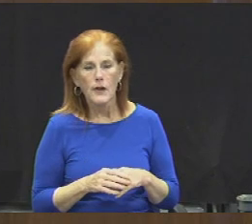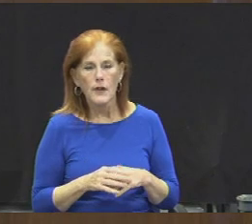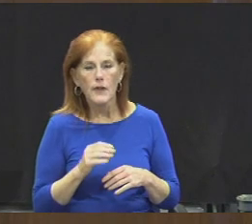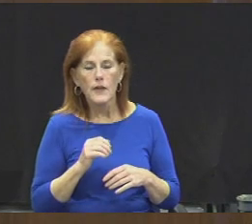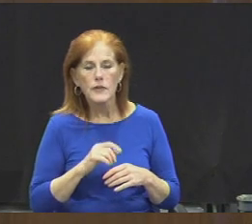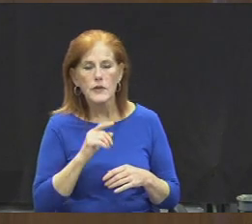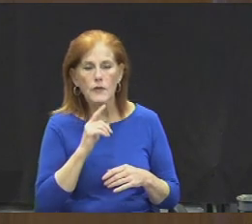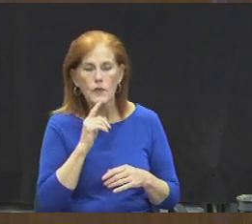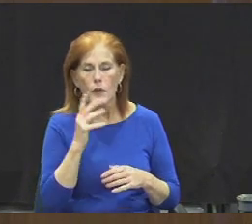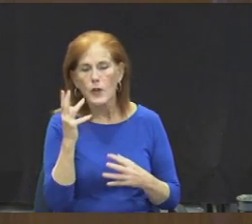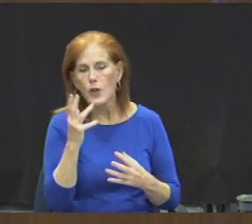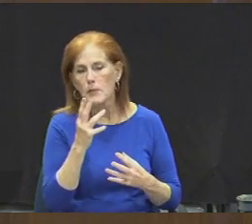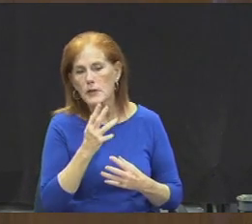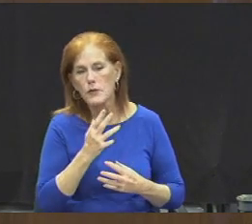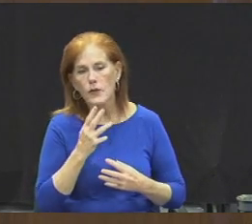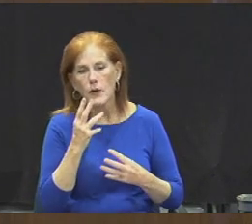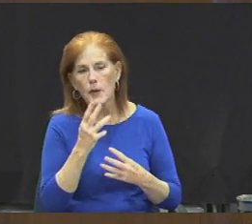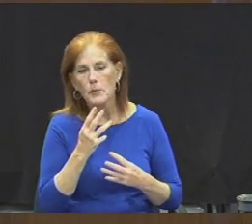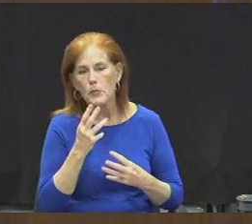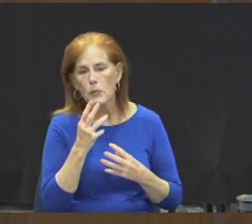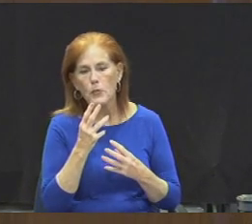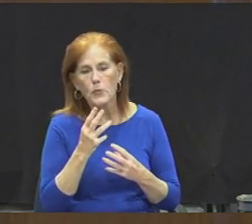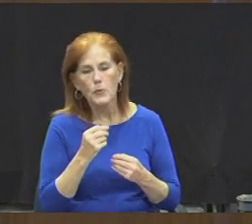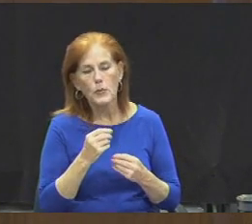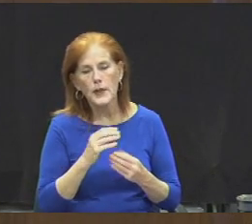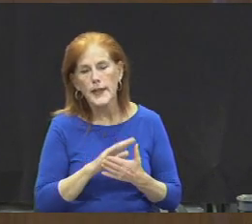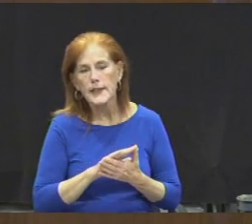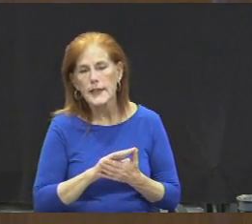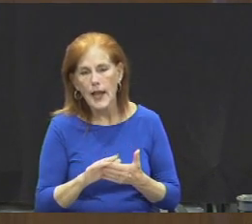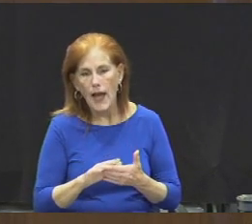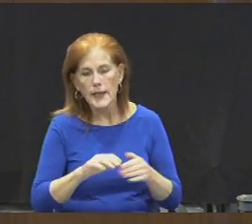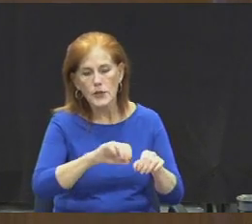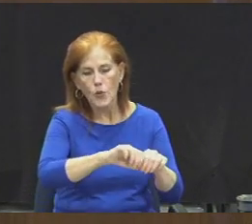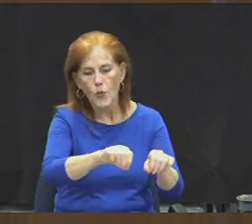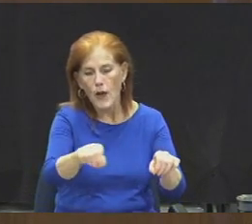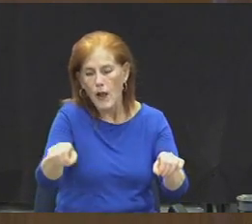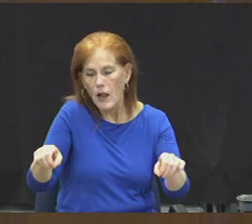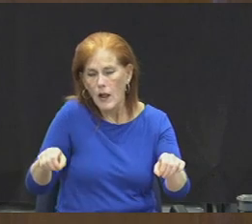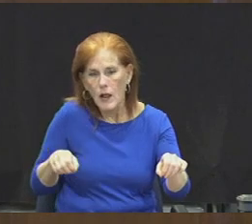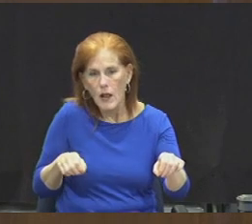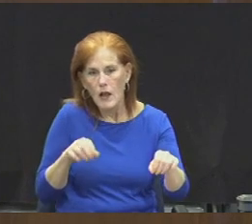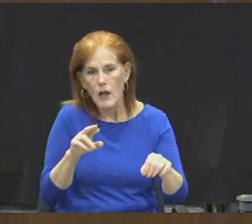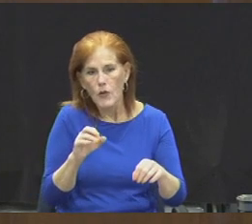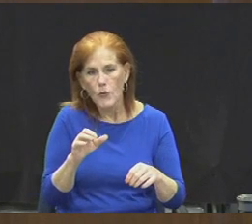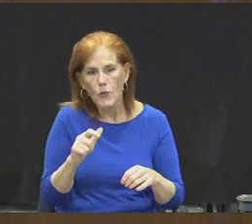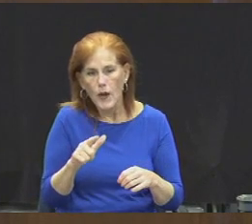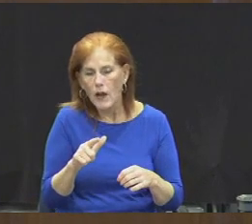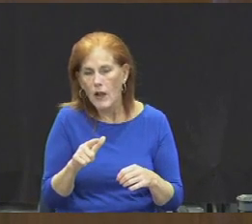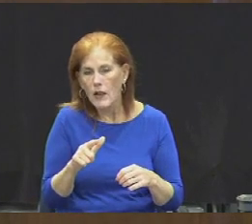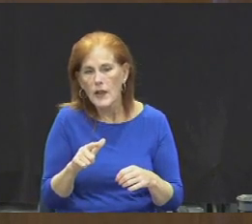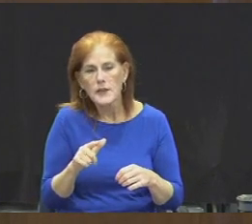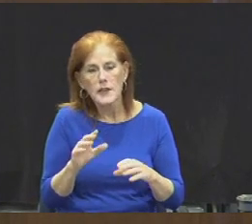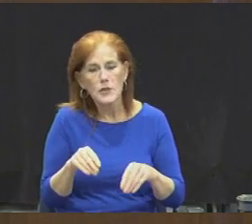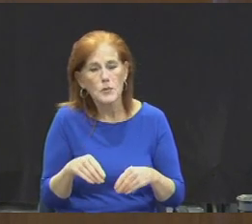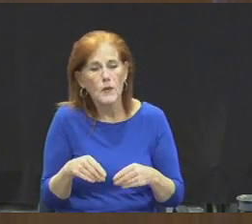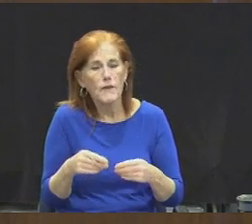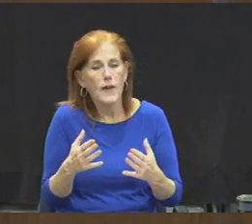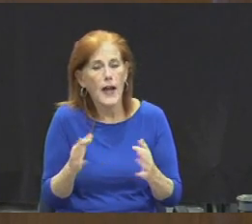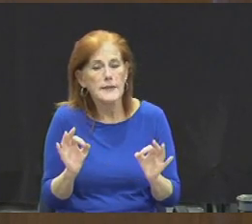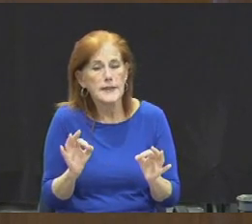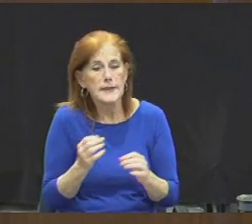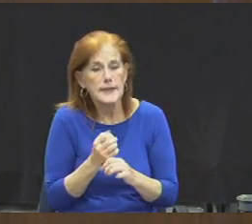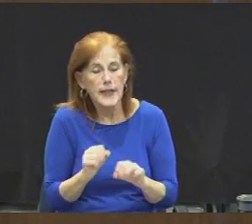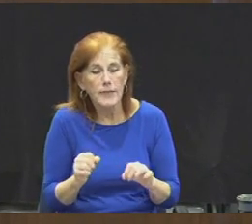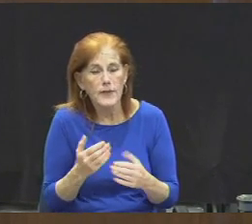aesthetically pleasing rails, that could go through there that just provides a safety feature for